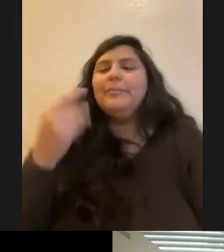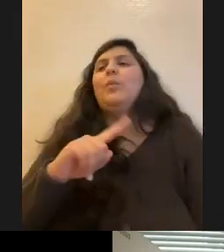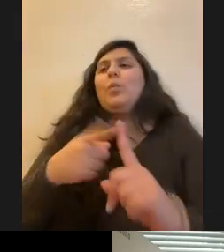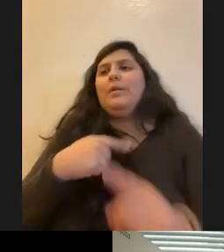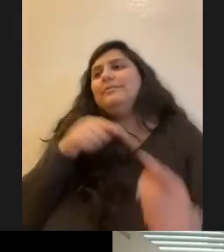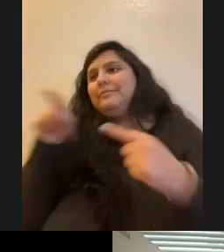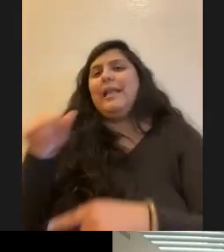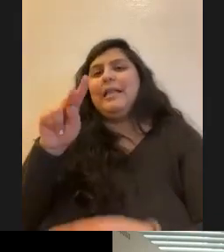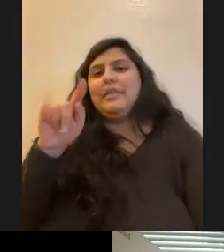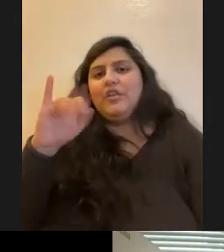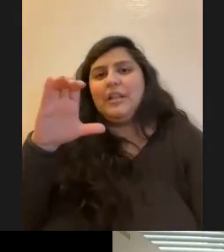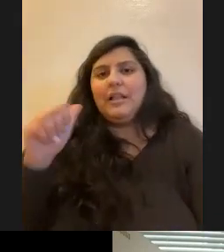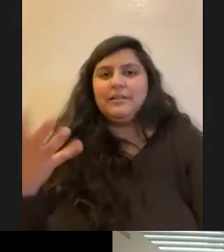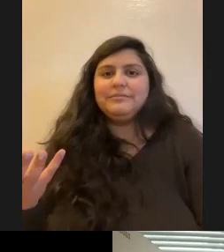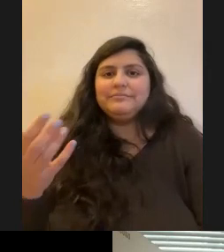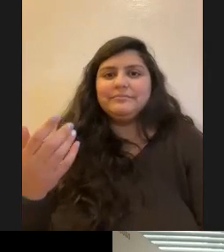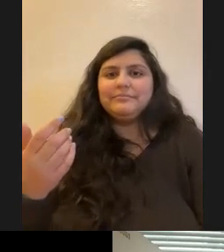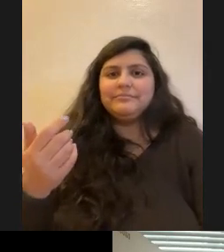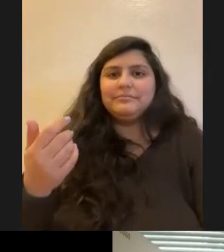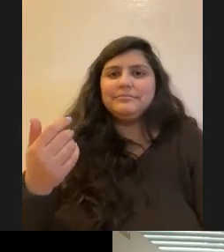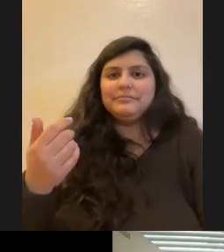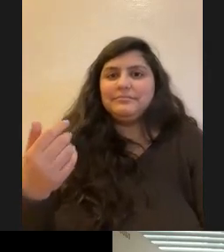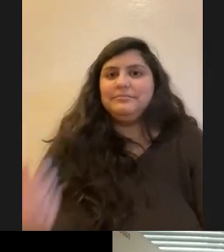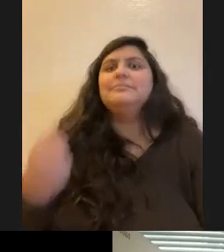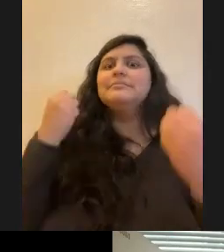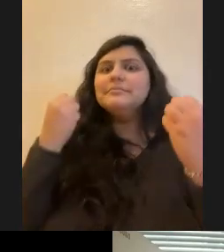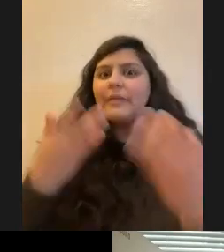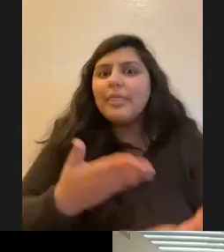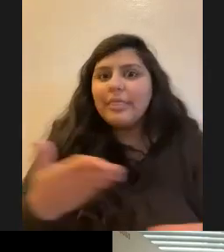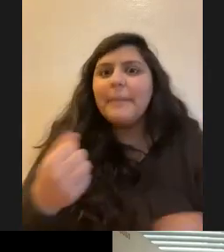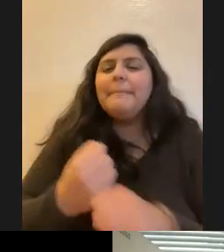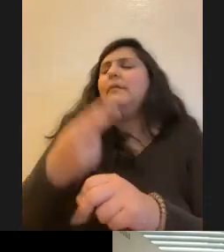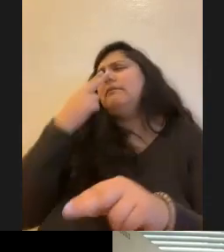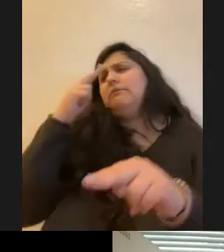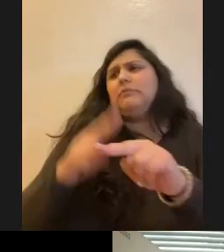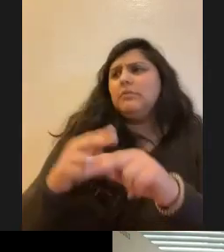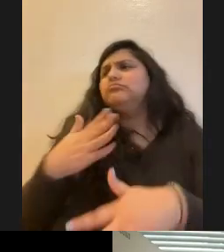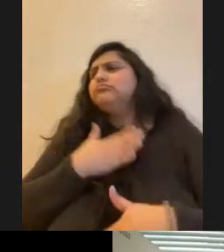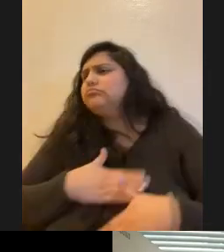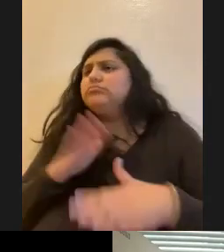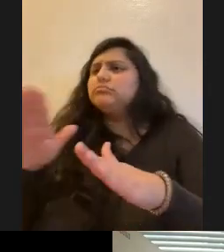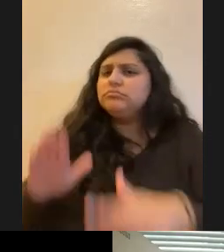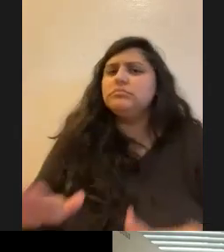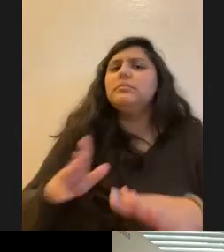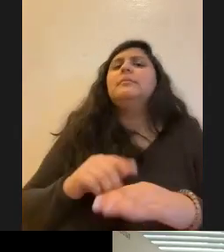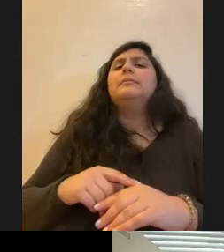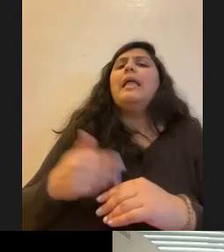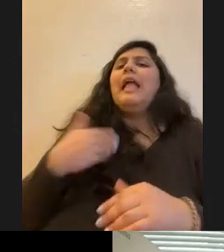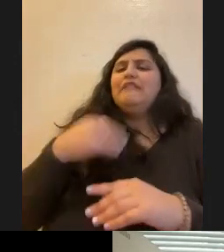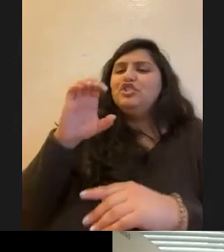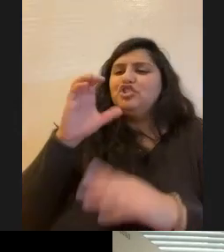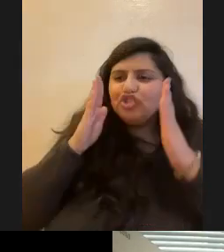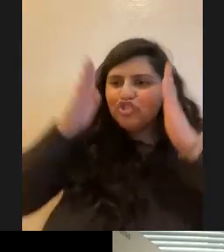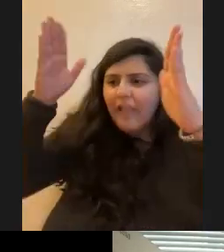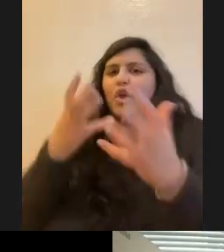and it's there's a lot of things that make it very lovely. Obviously, there's chefs that cook for